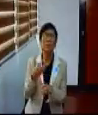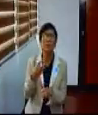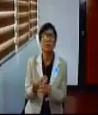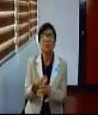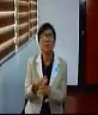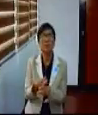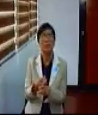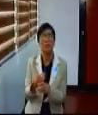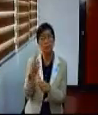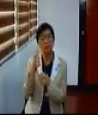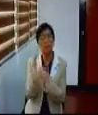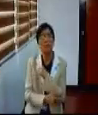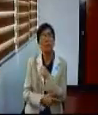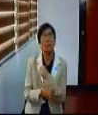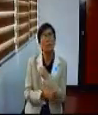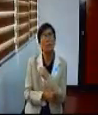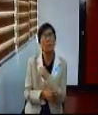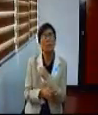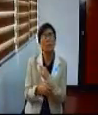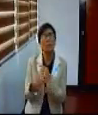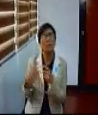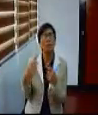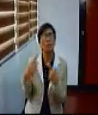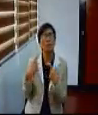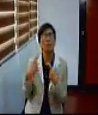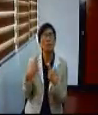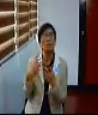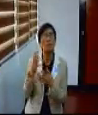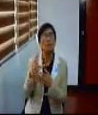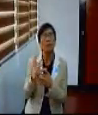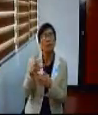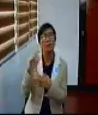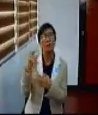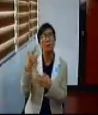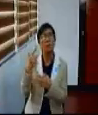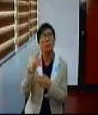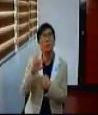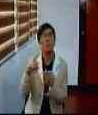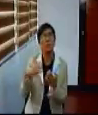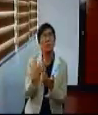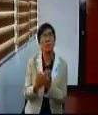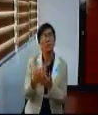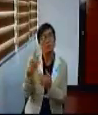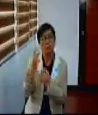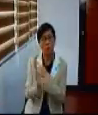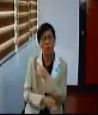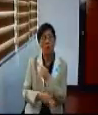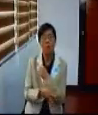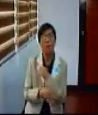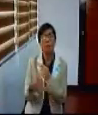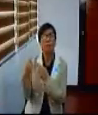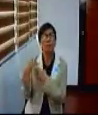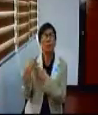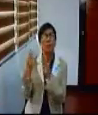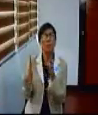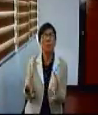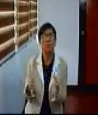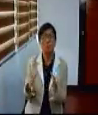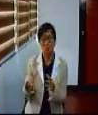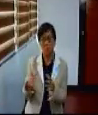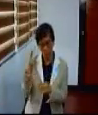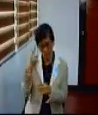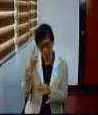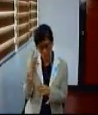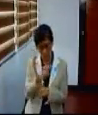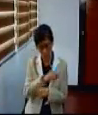for a local NHRI to assume jurisdiction over an entirely foreign respondent. But I think with the nature